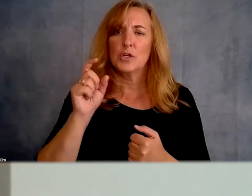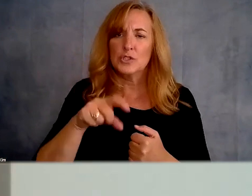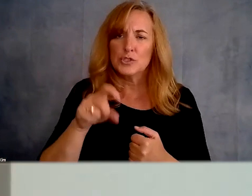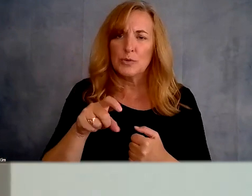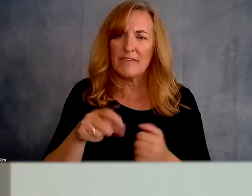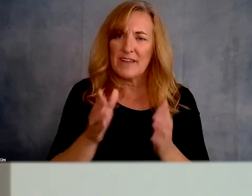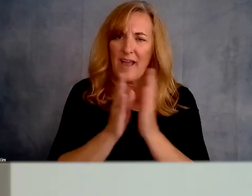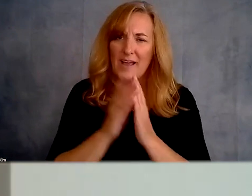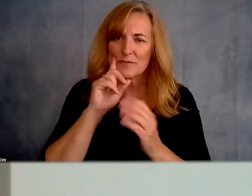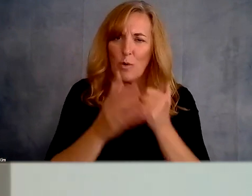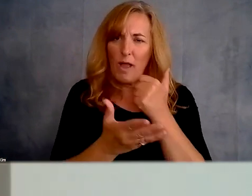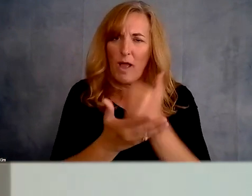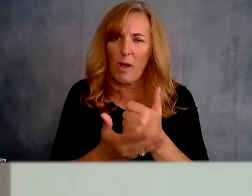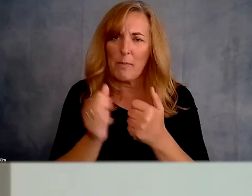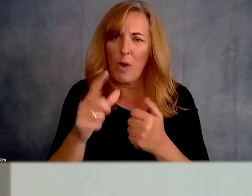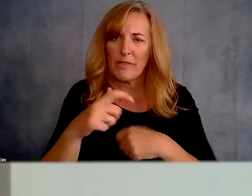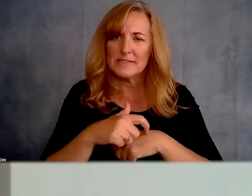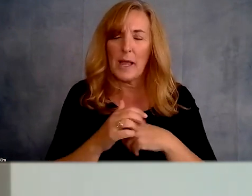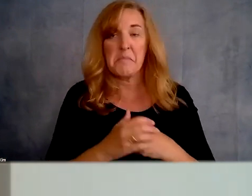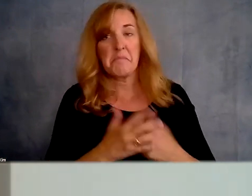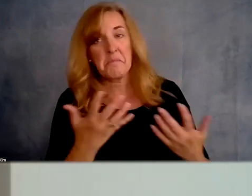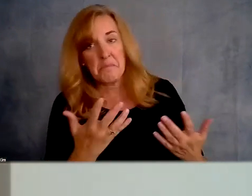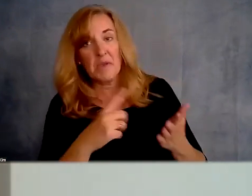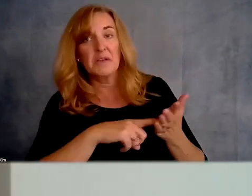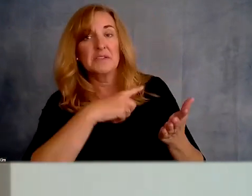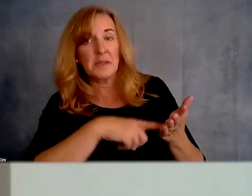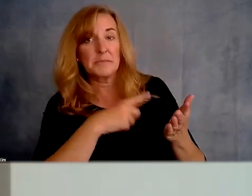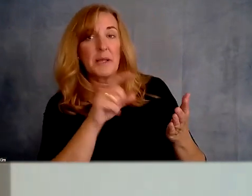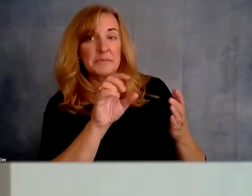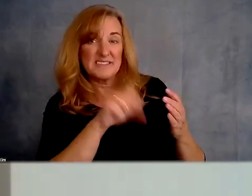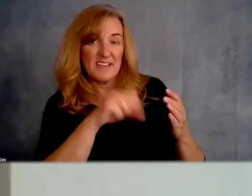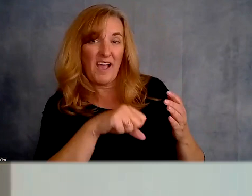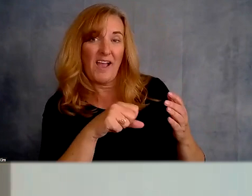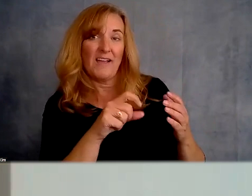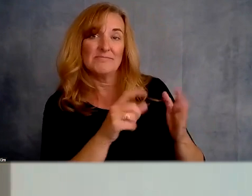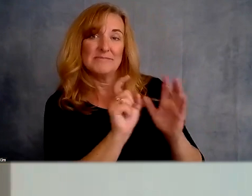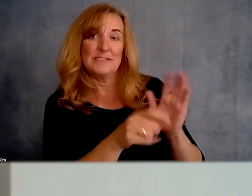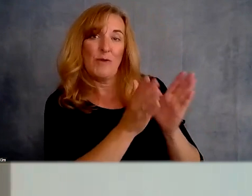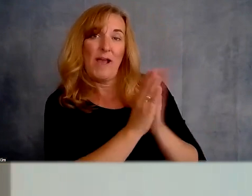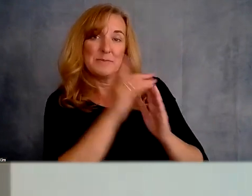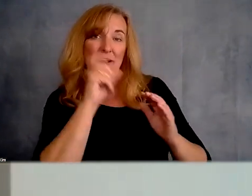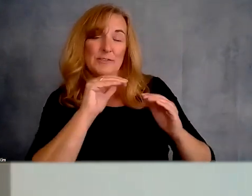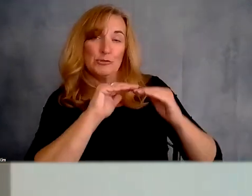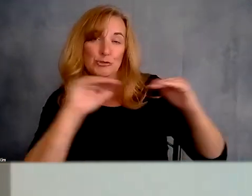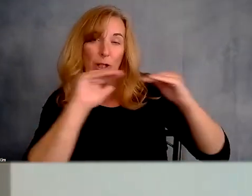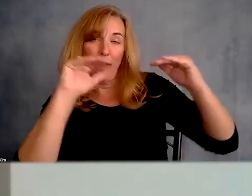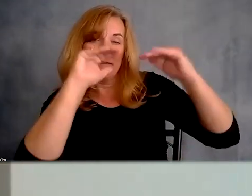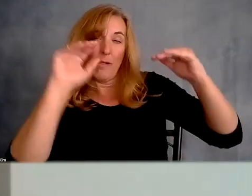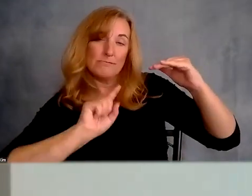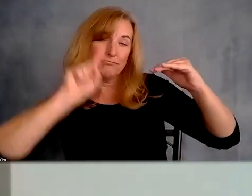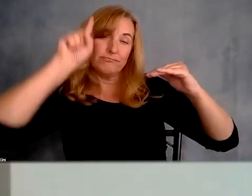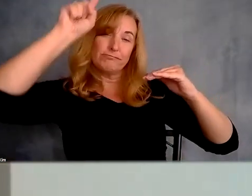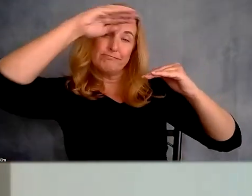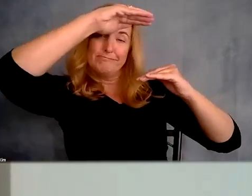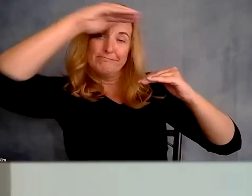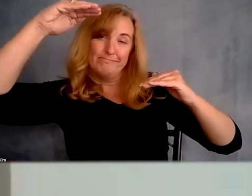the time?" I said, "Well, sometimes I do." When things are on the very top shelf or on the very